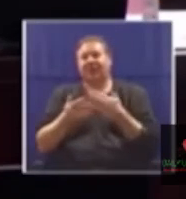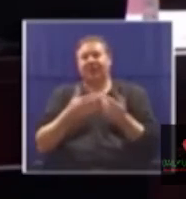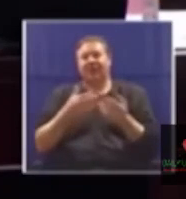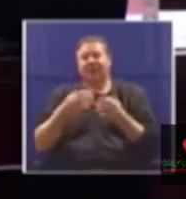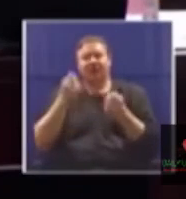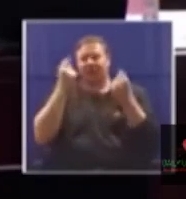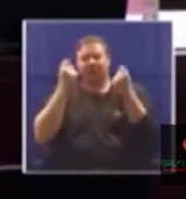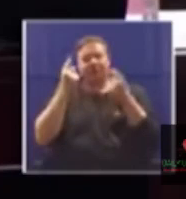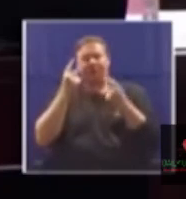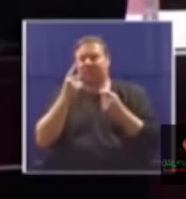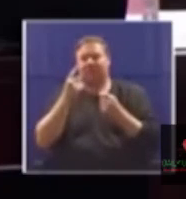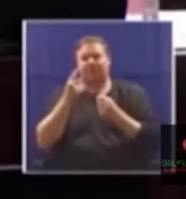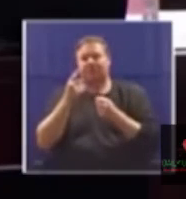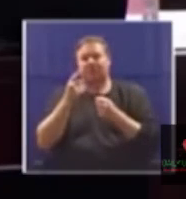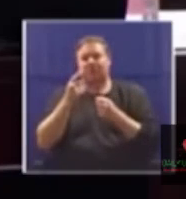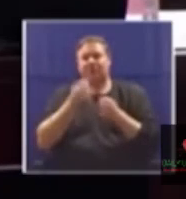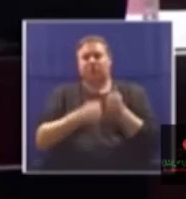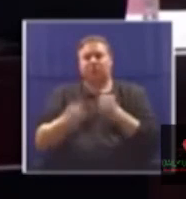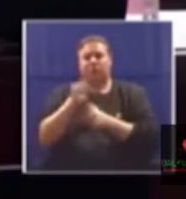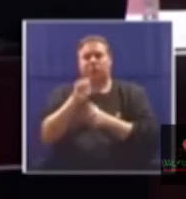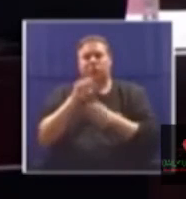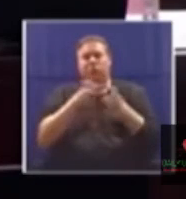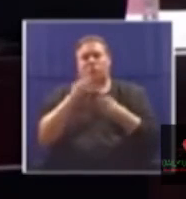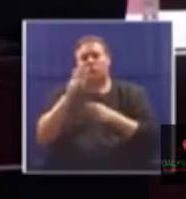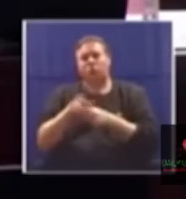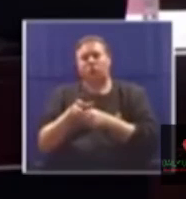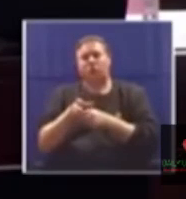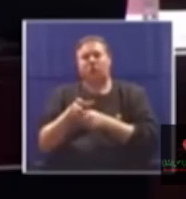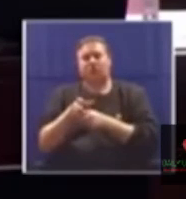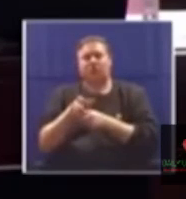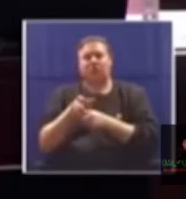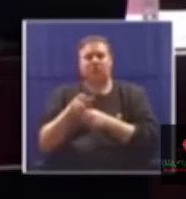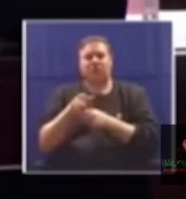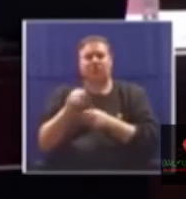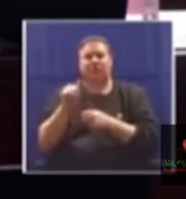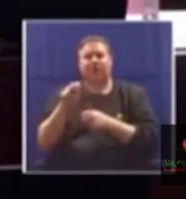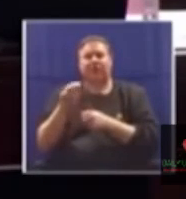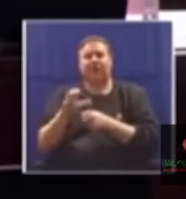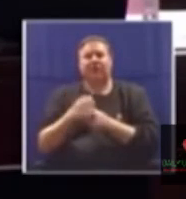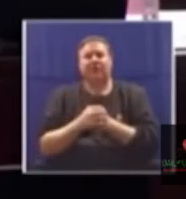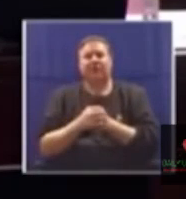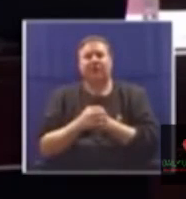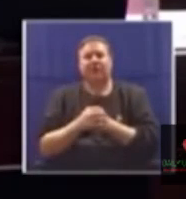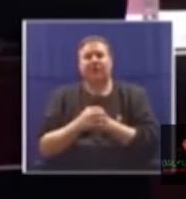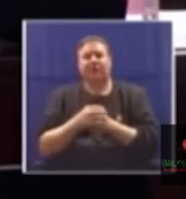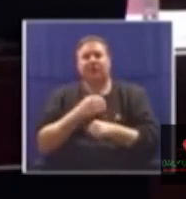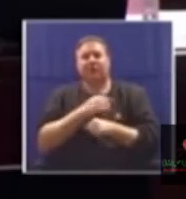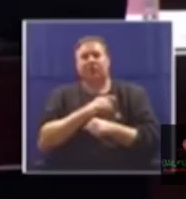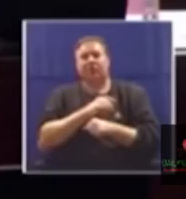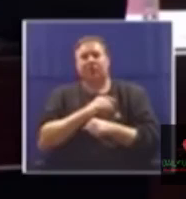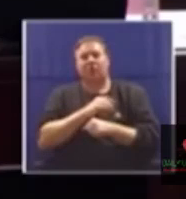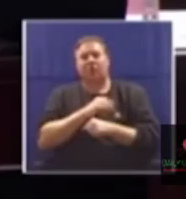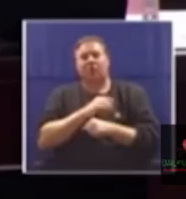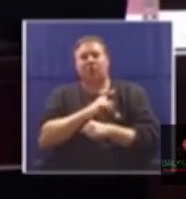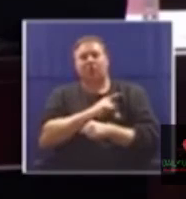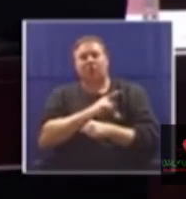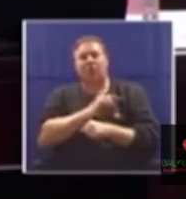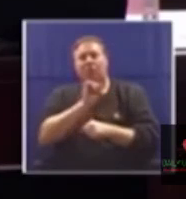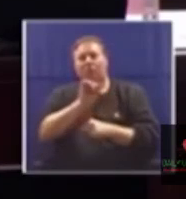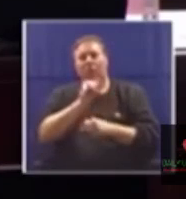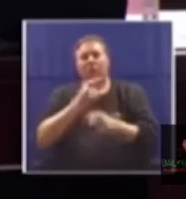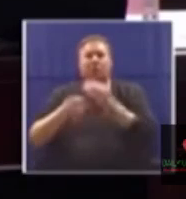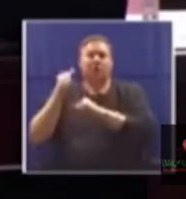Party. I guess it's largely a reflection of a generation of the Congress elite,